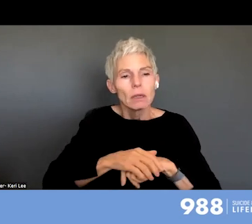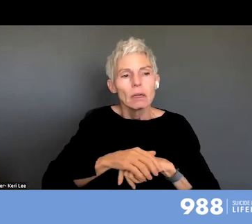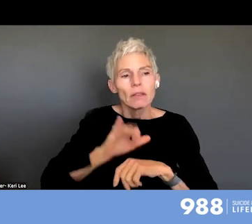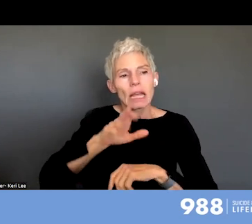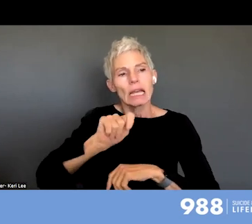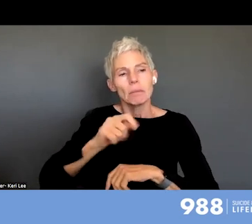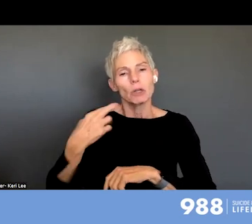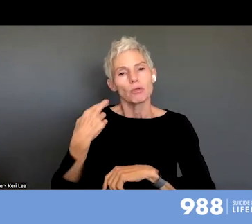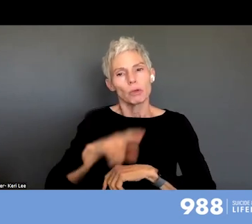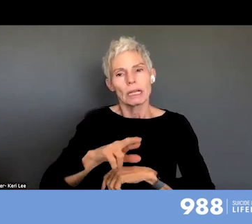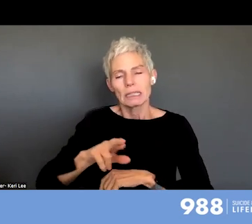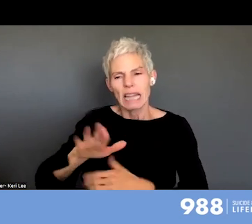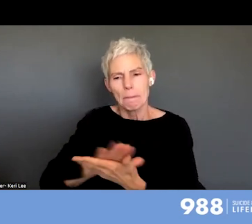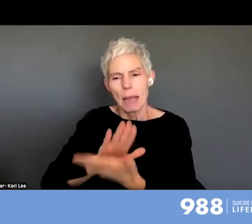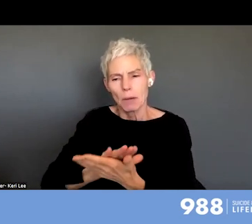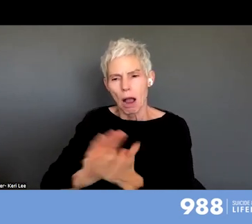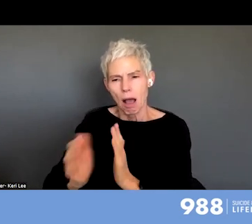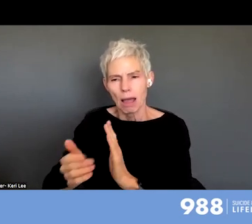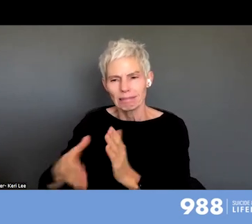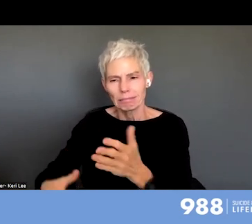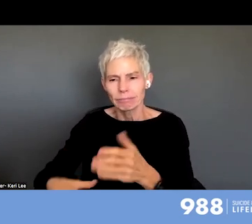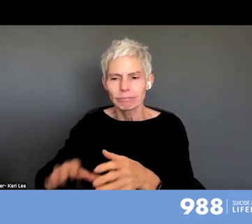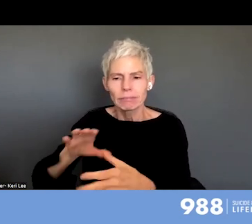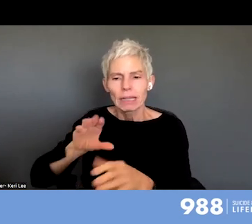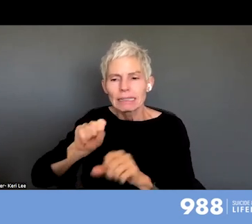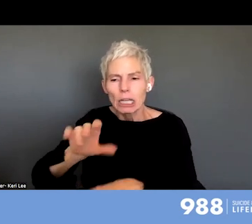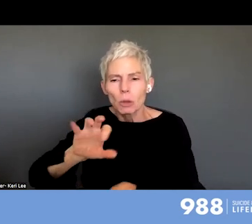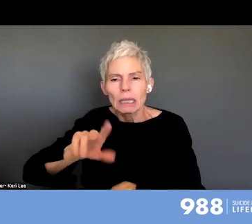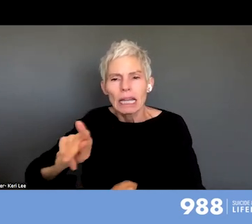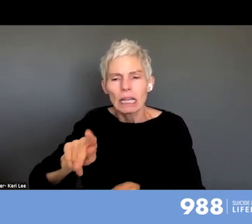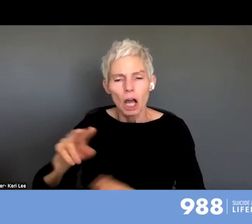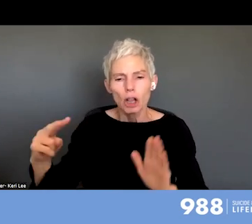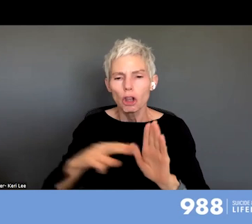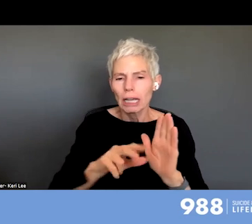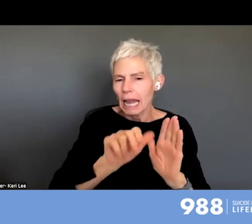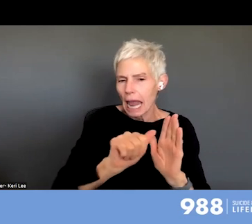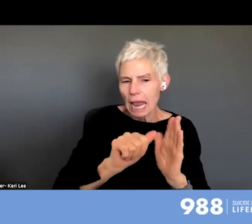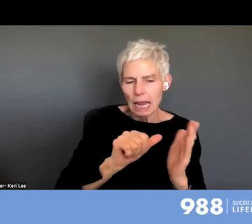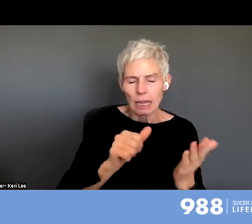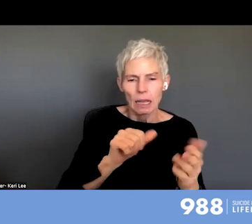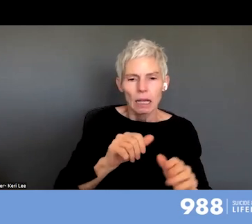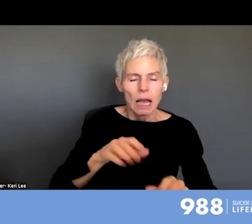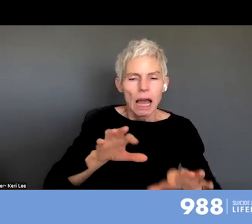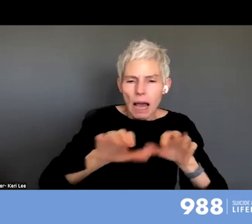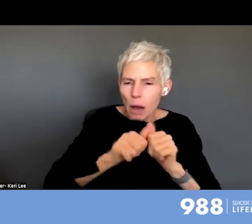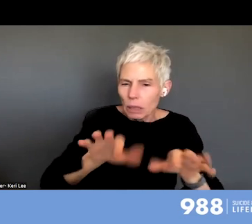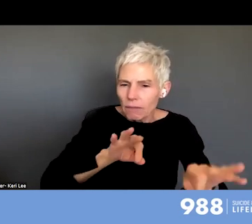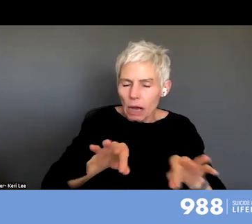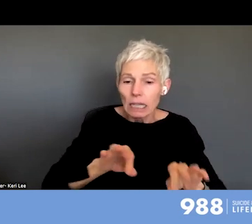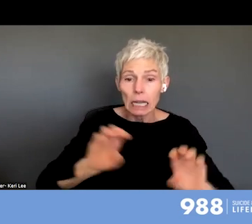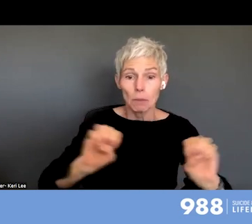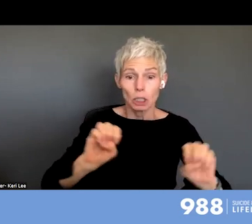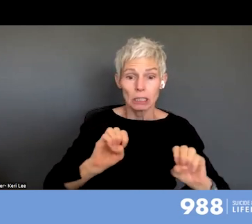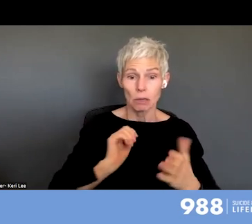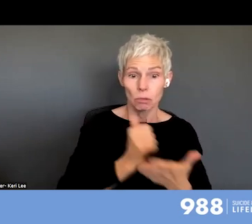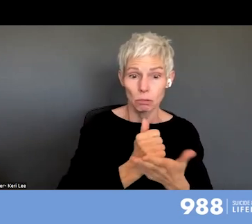paper I linked, go to Appendix A, and it shows you how we define emergency rescue or an emergency service intervention. As you'll notice, that